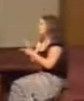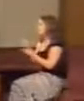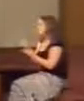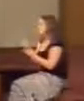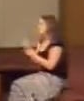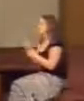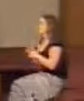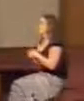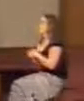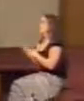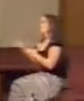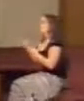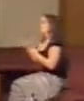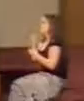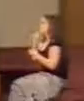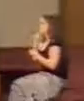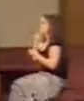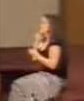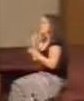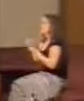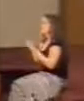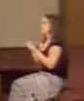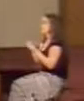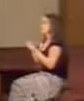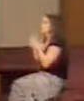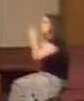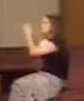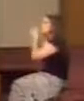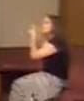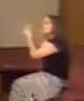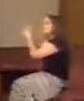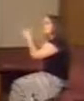about our relationship with him. Be miserable